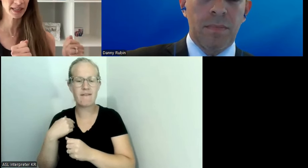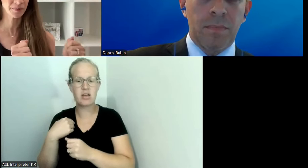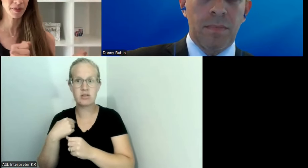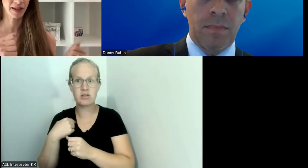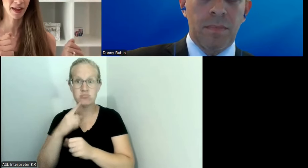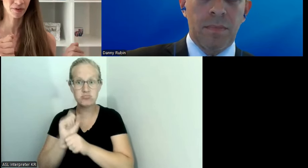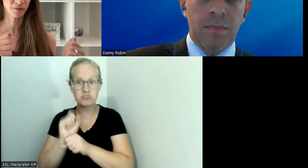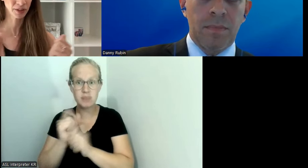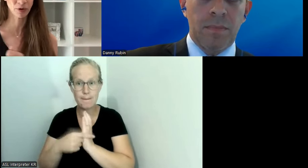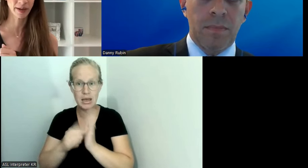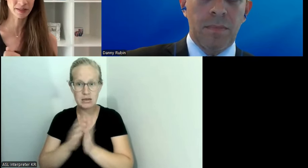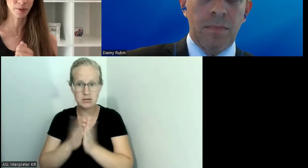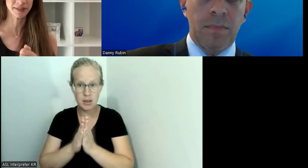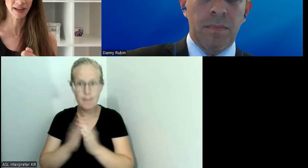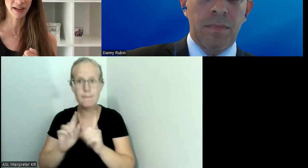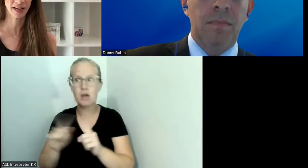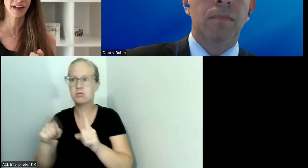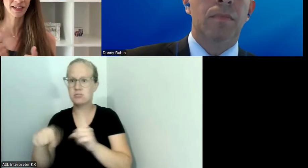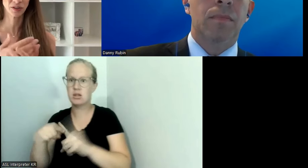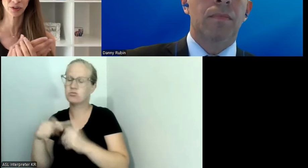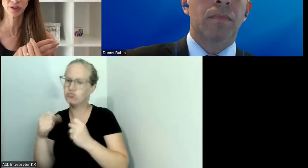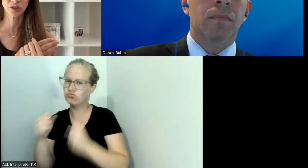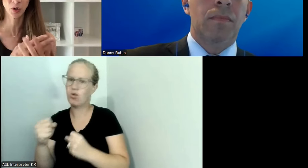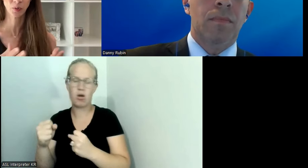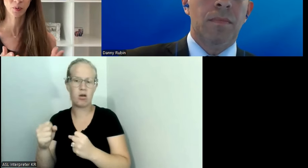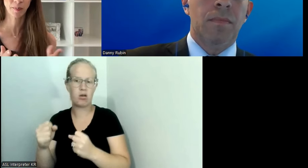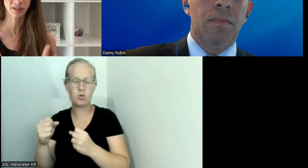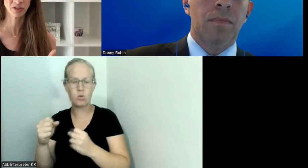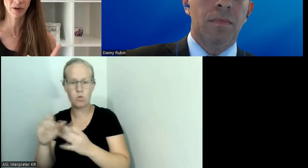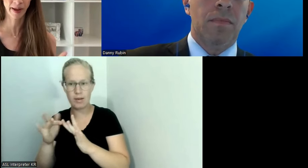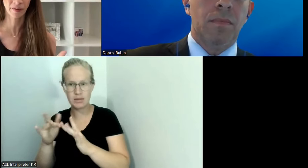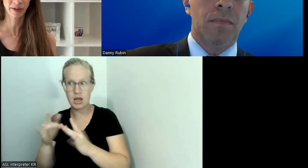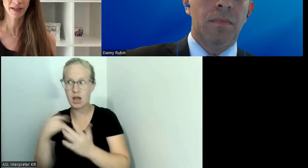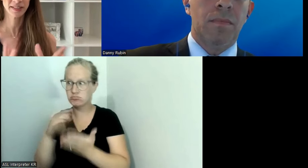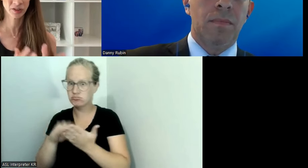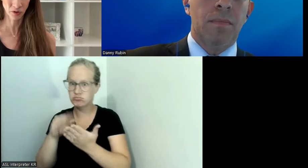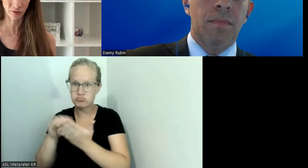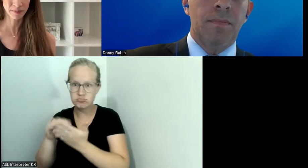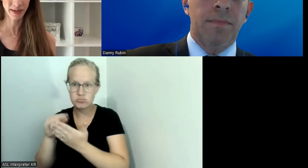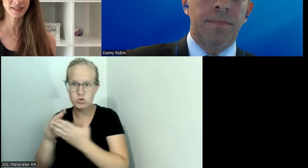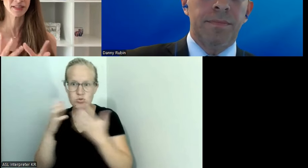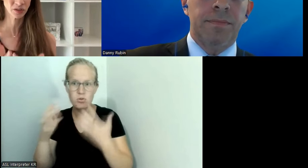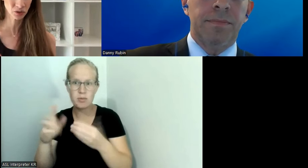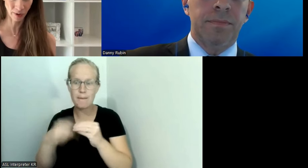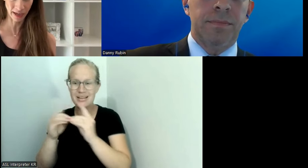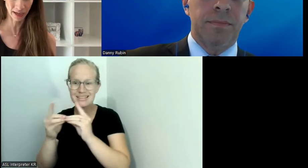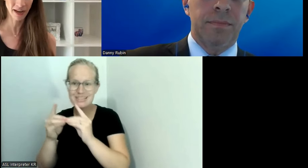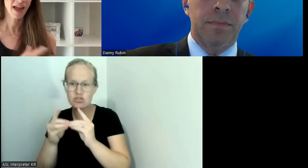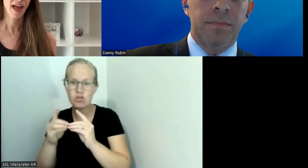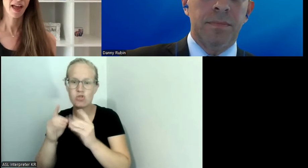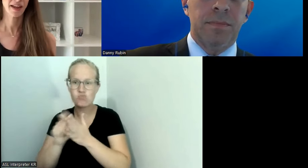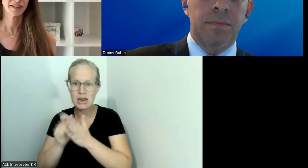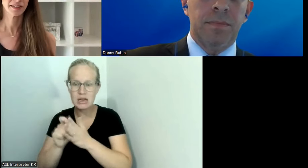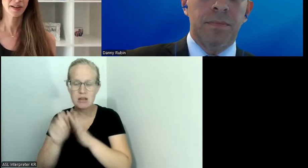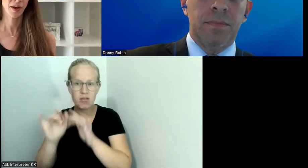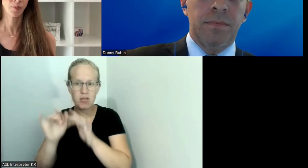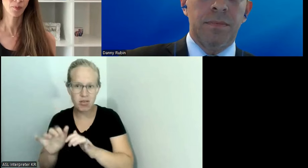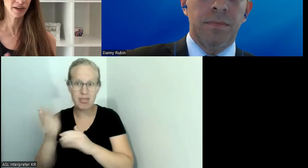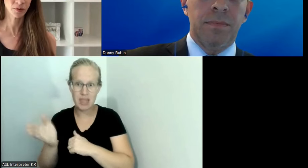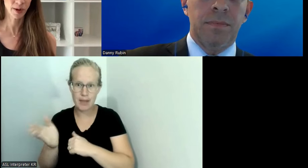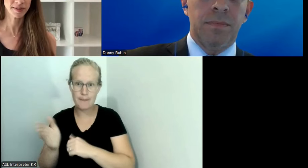magazine, but they have a really robust website. And I got to learn so much about the digital space and digital writing and,